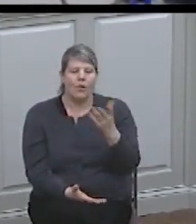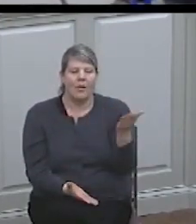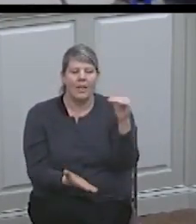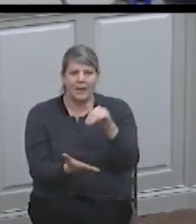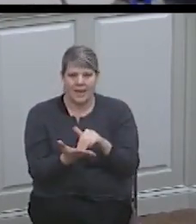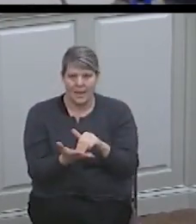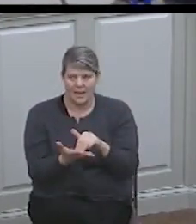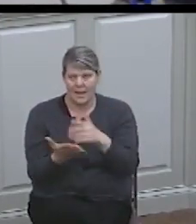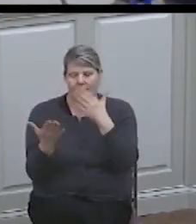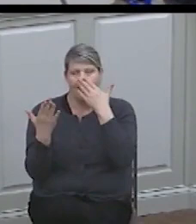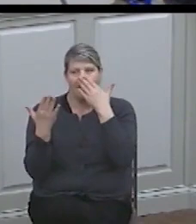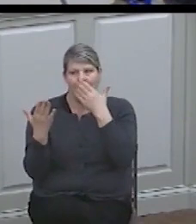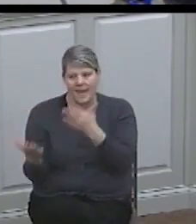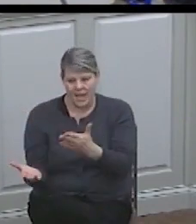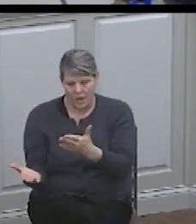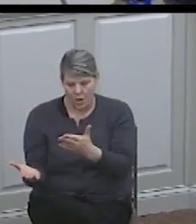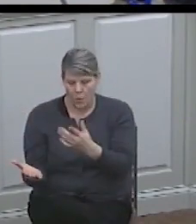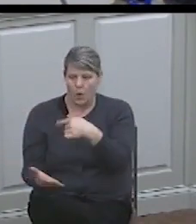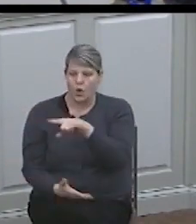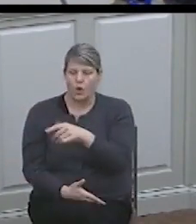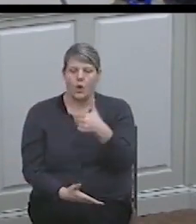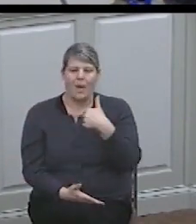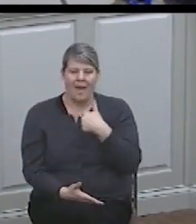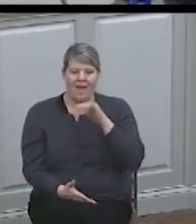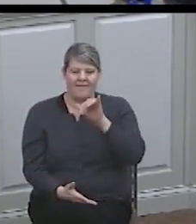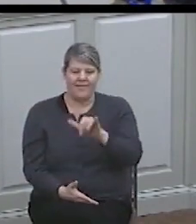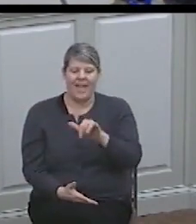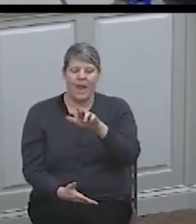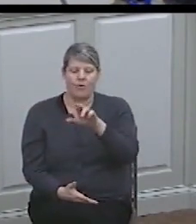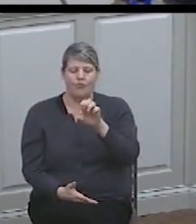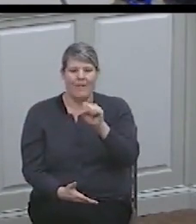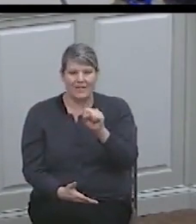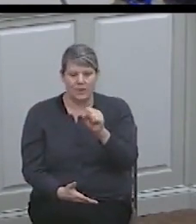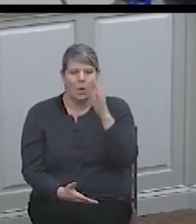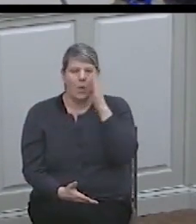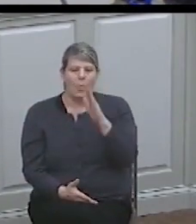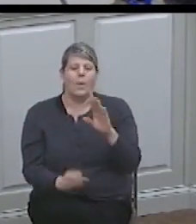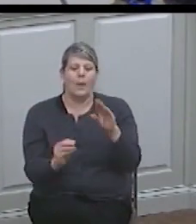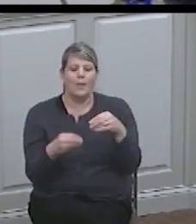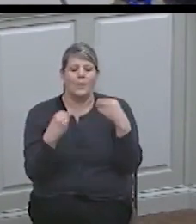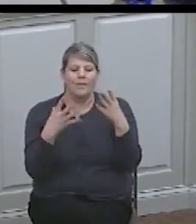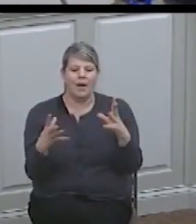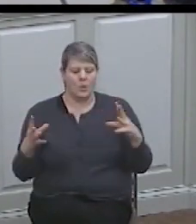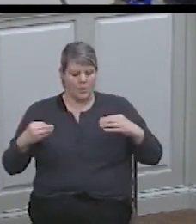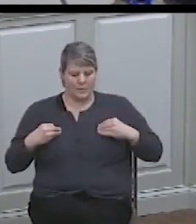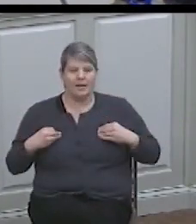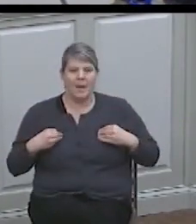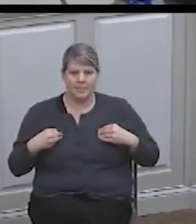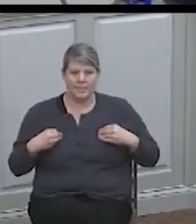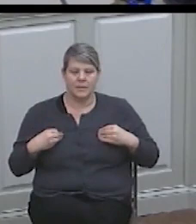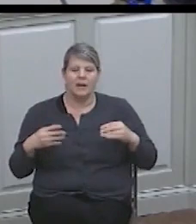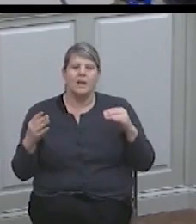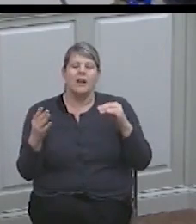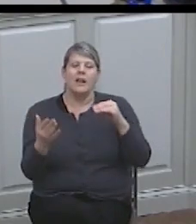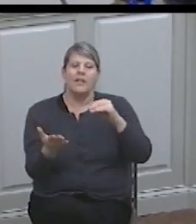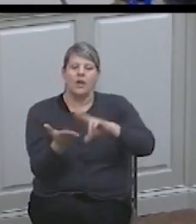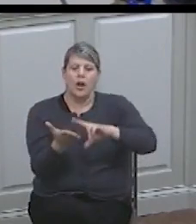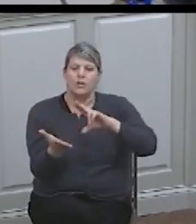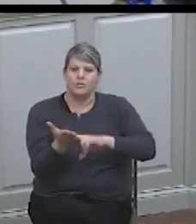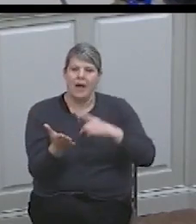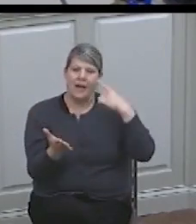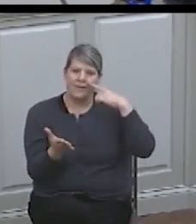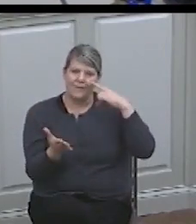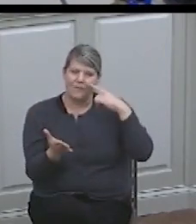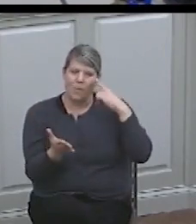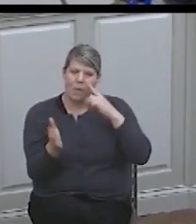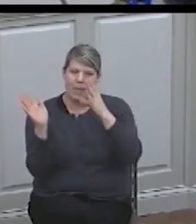Thank you, Mayor, Commissioners. Again, you have in front of you the resolution which accepts the provided contract with Brent Sarah-Carroll to conduct the master